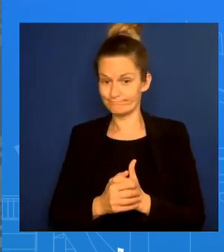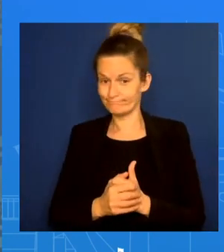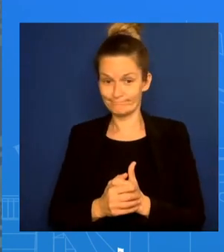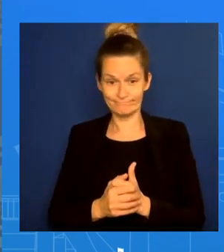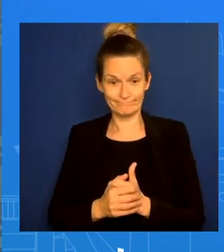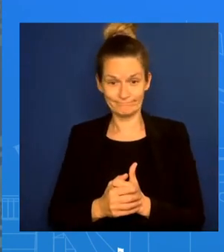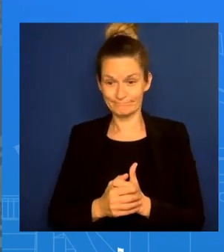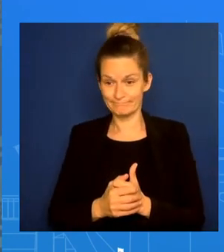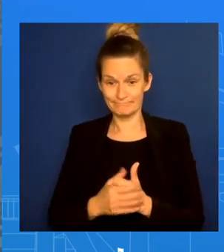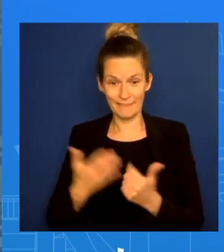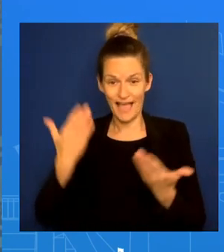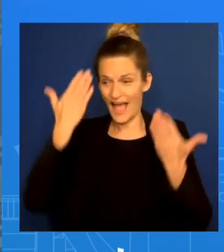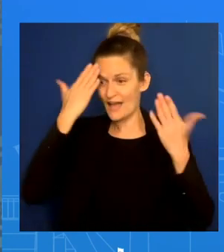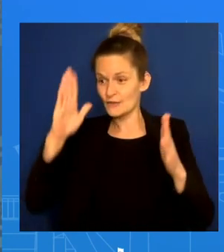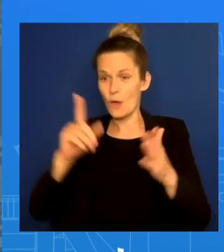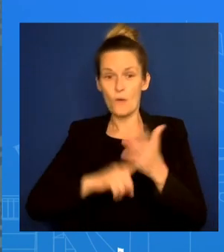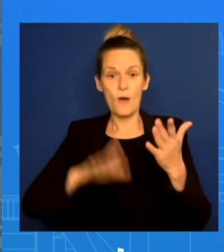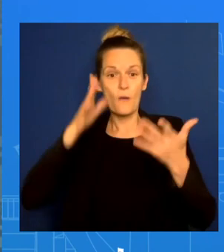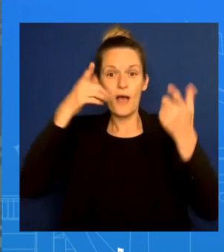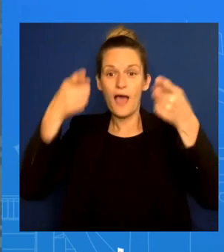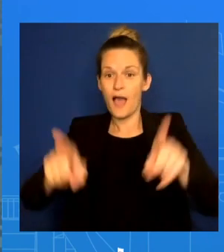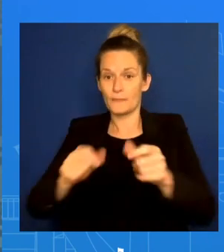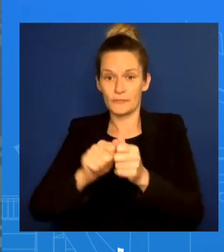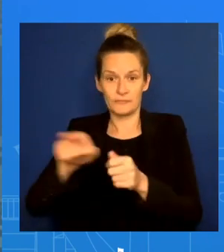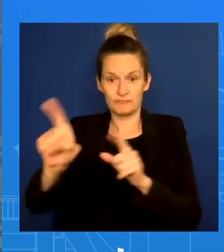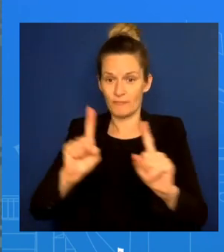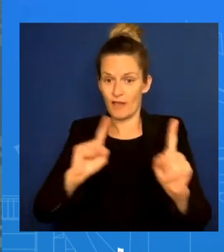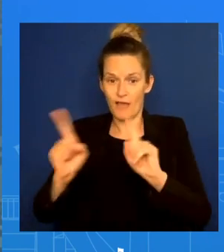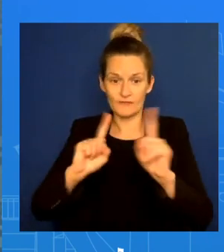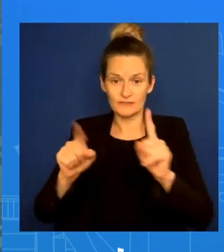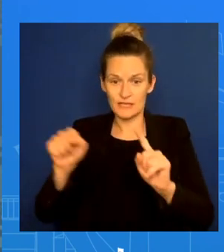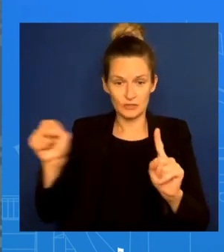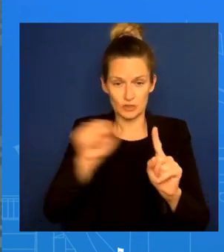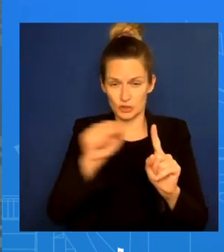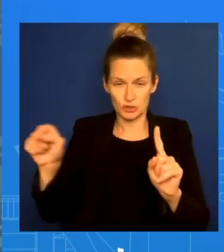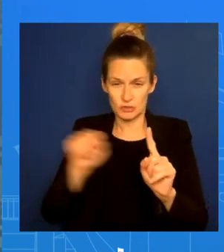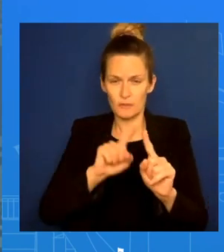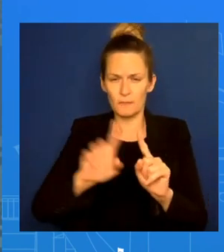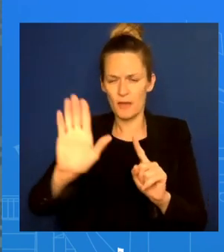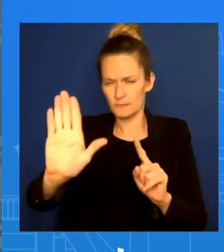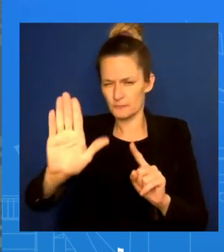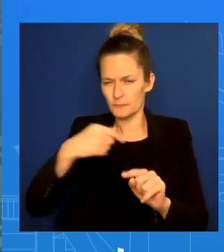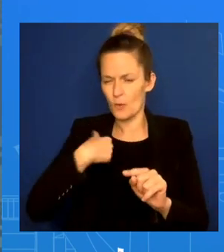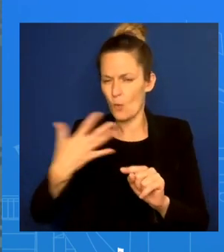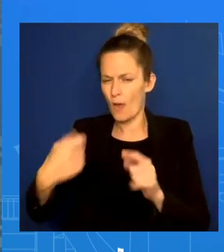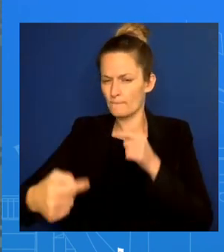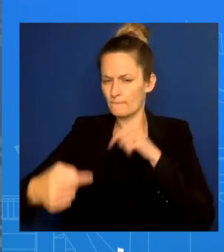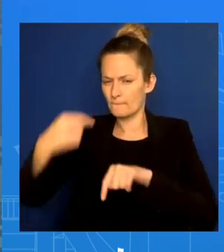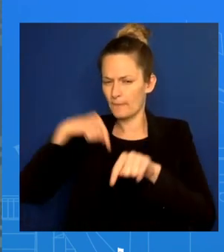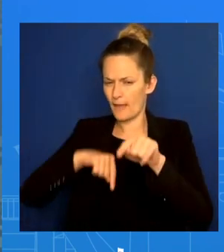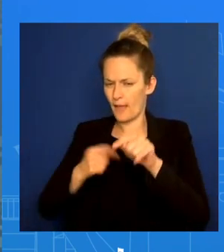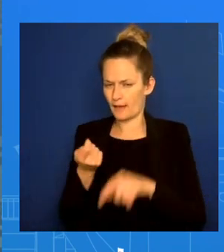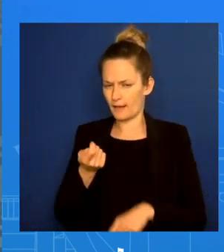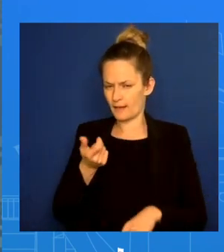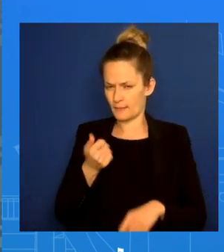But let me back up a little bit. This is about keeping the lines of communication open with the president of China, one of the